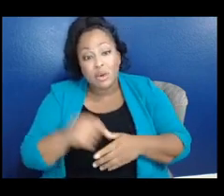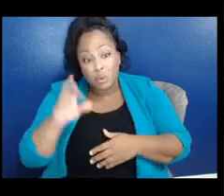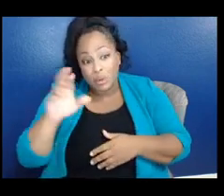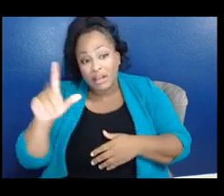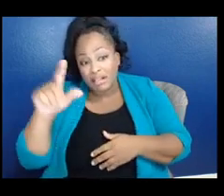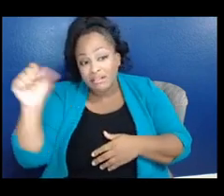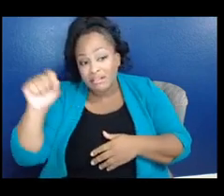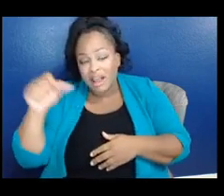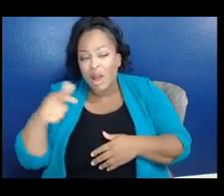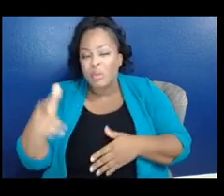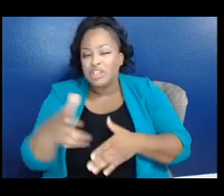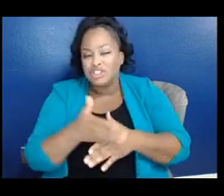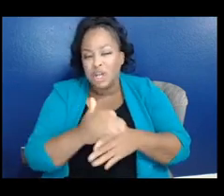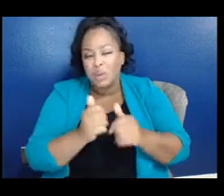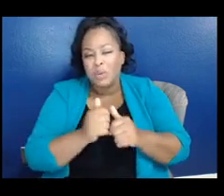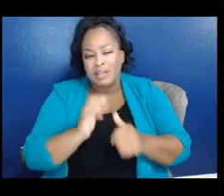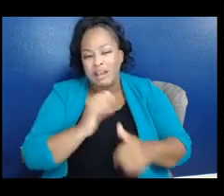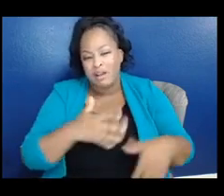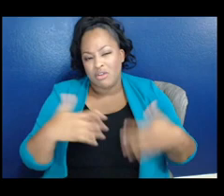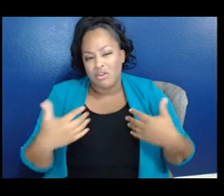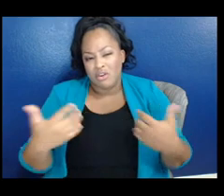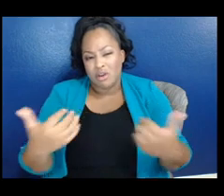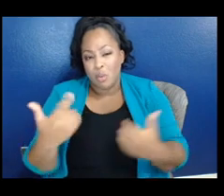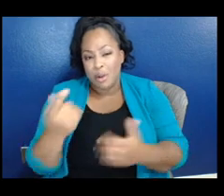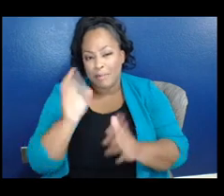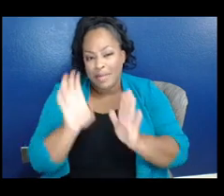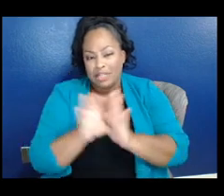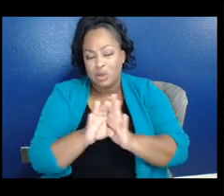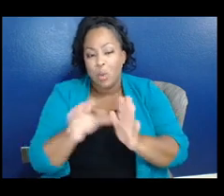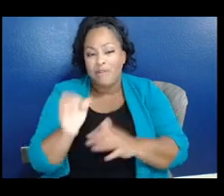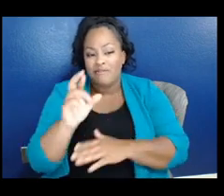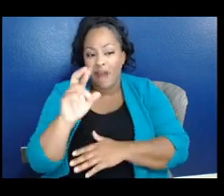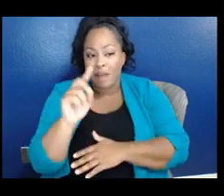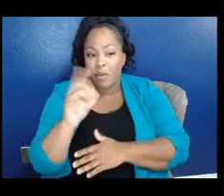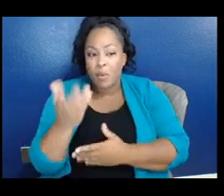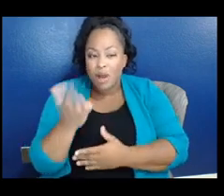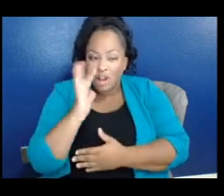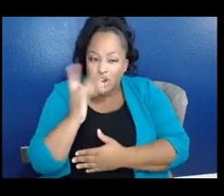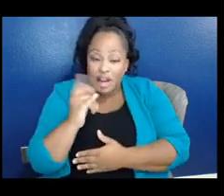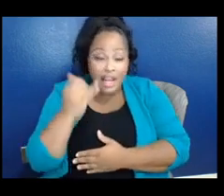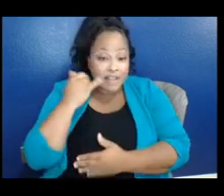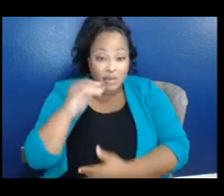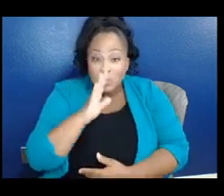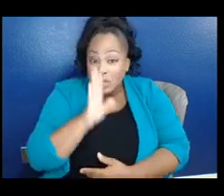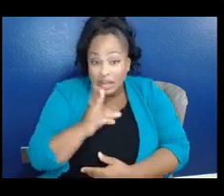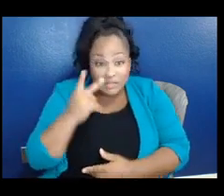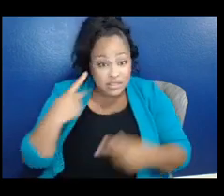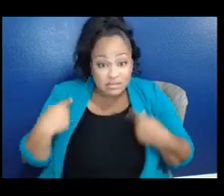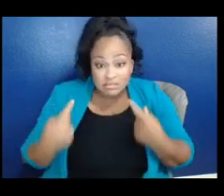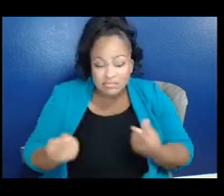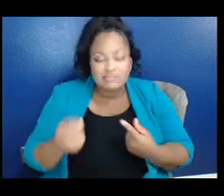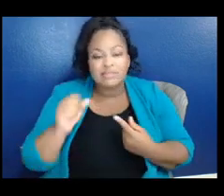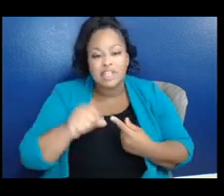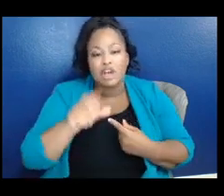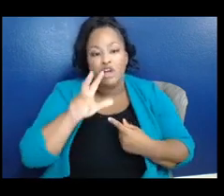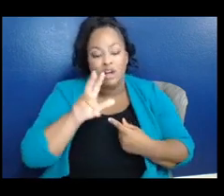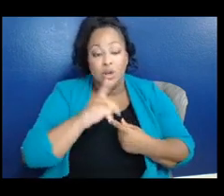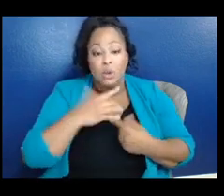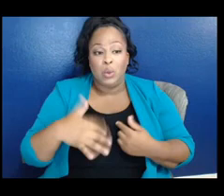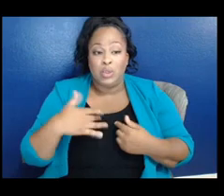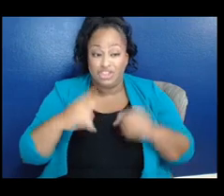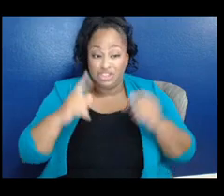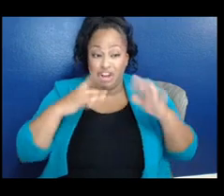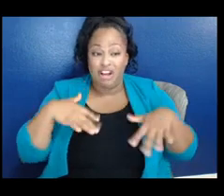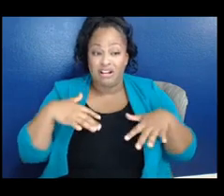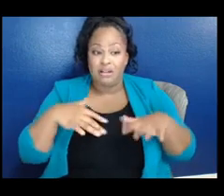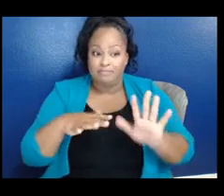very real. And so I wanted to share with our audience a picture of what a fibroid looks like. If you've never seen it, it is pretty